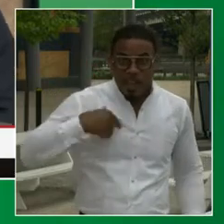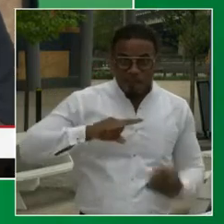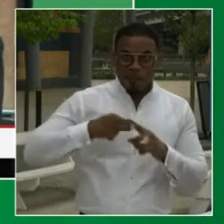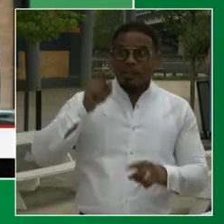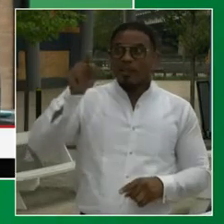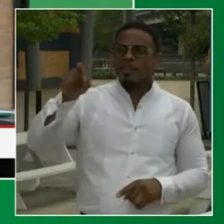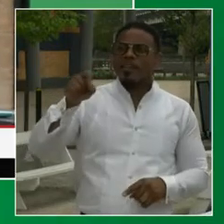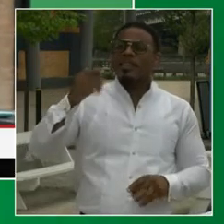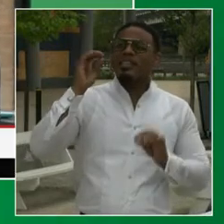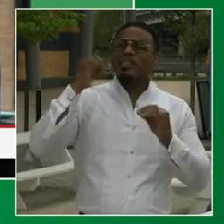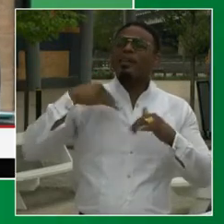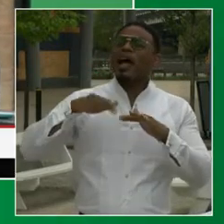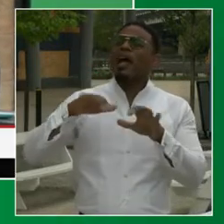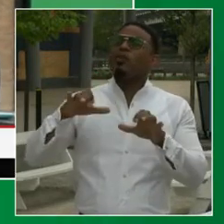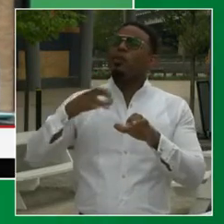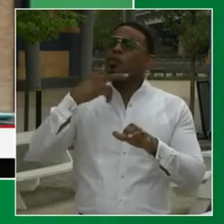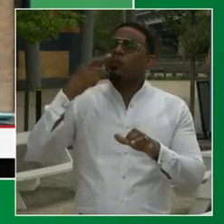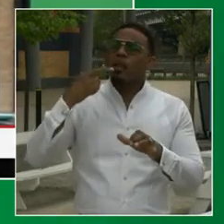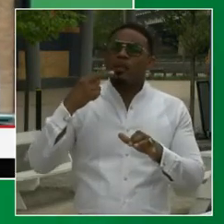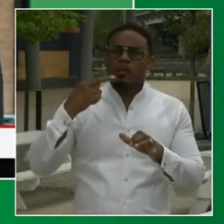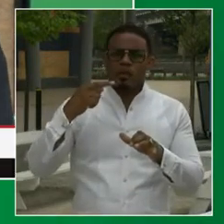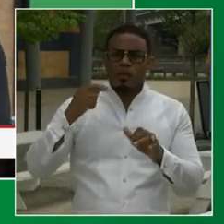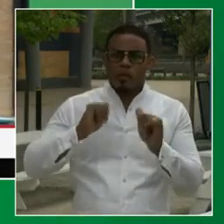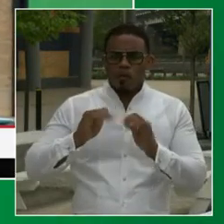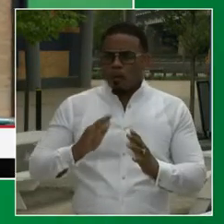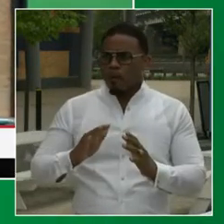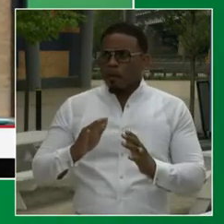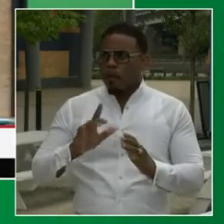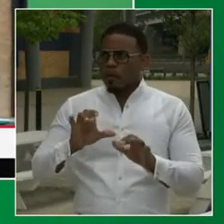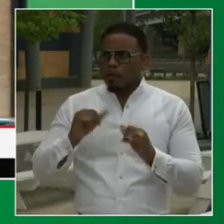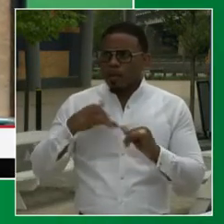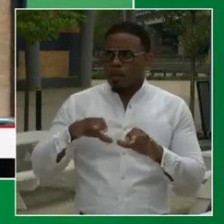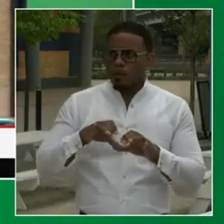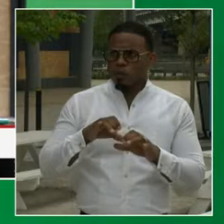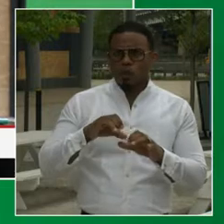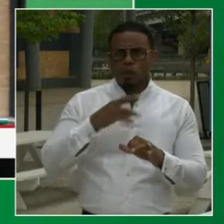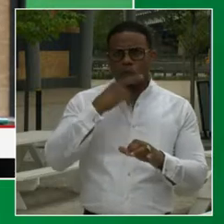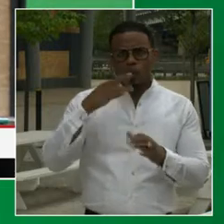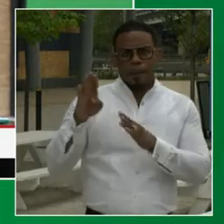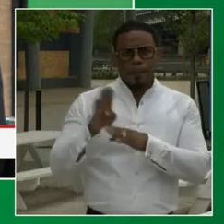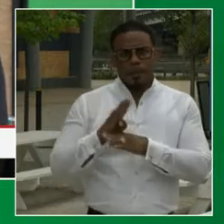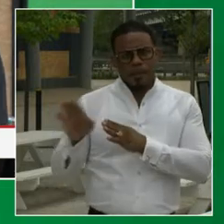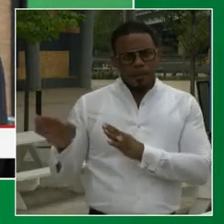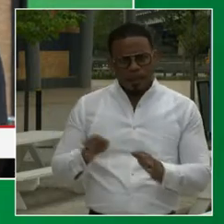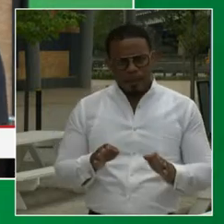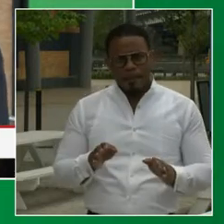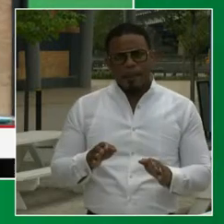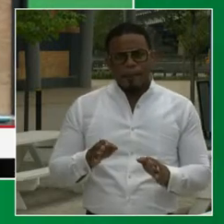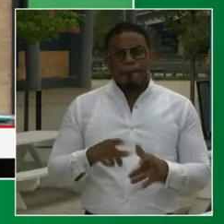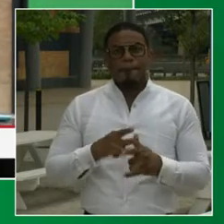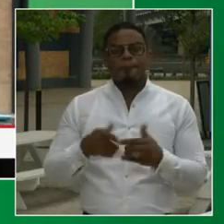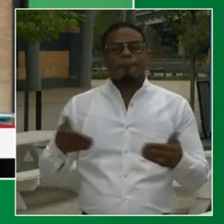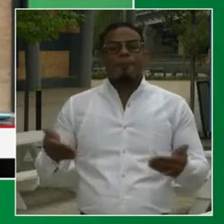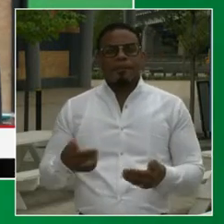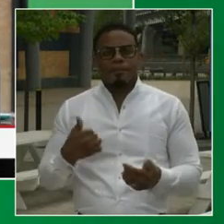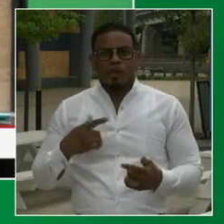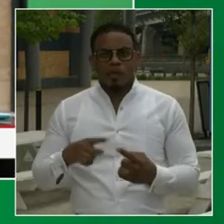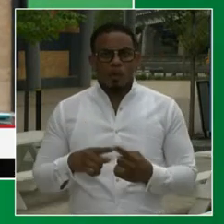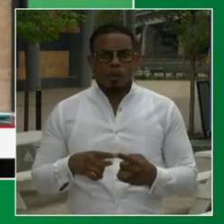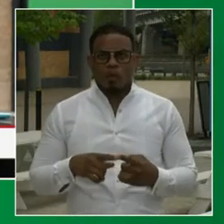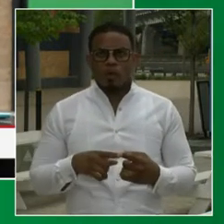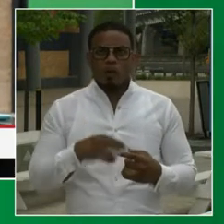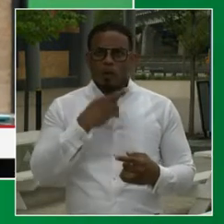friends, to teach me how to do a restaurant pro forma, to teach me how to do a restaurant business plan. And then they introduced me